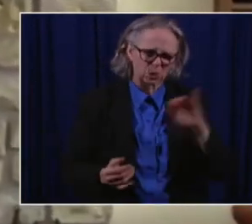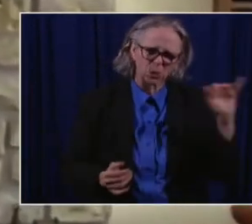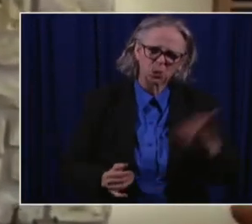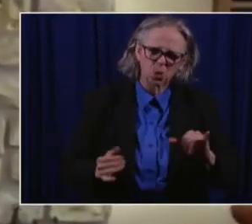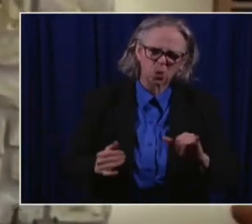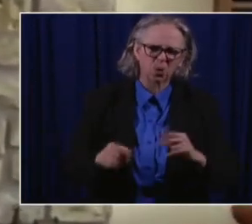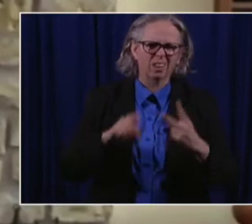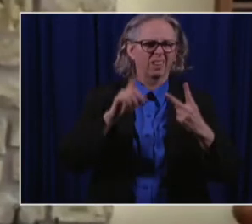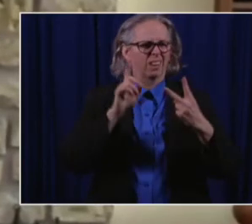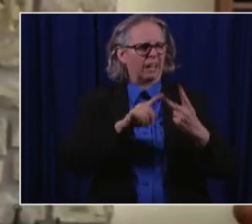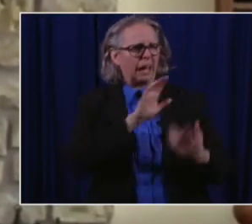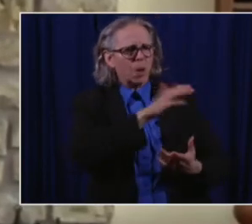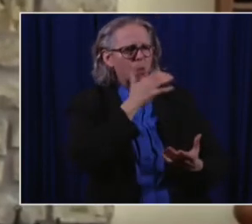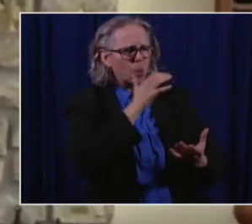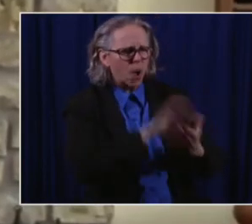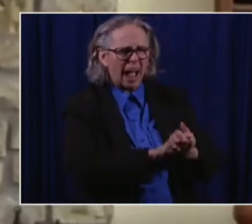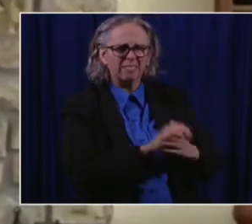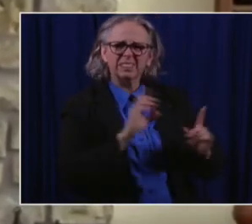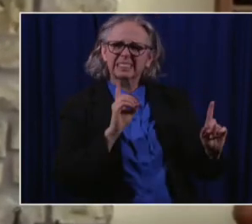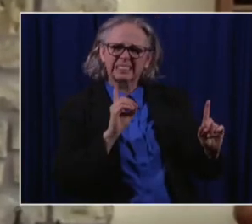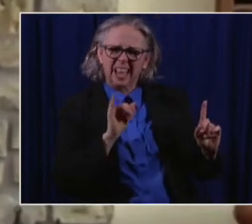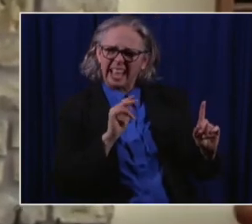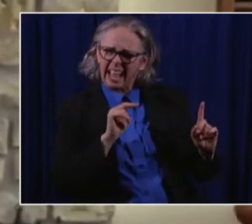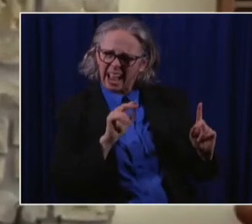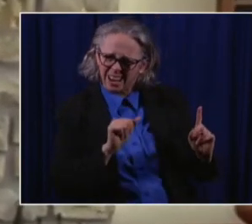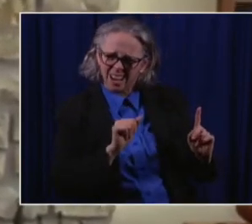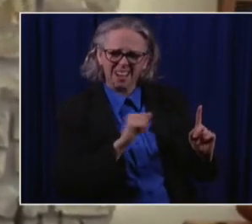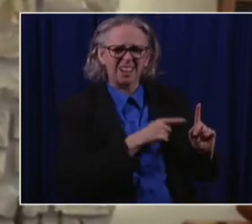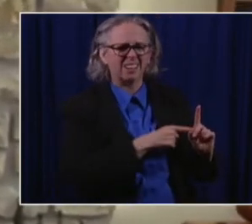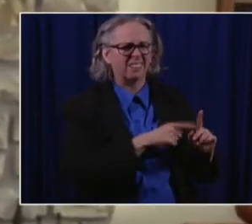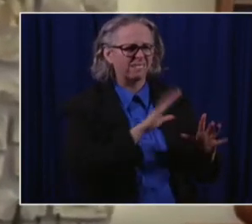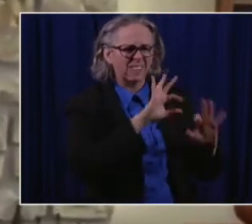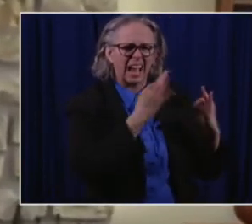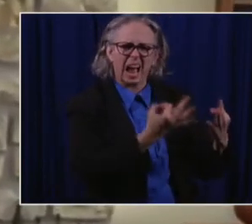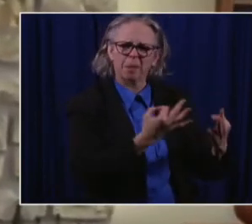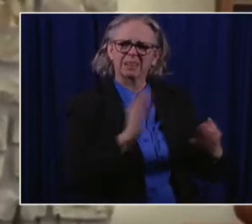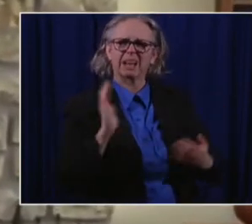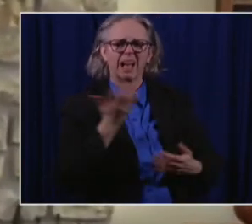and his family our deepest sympathy and our condolences.